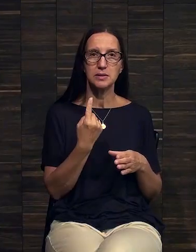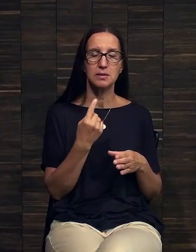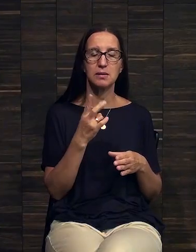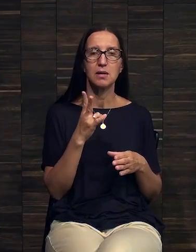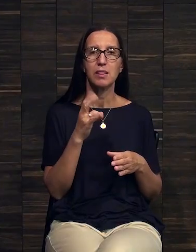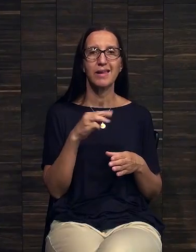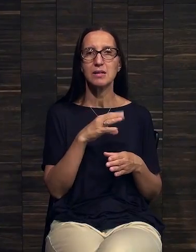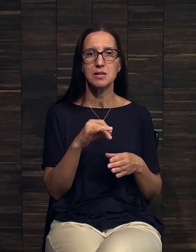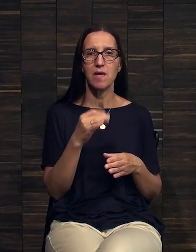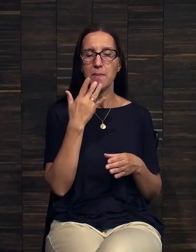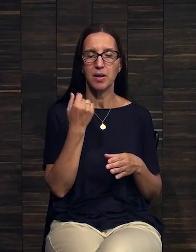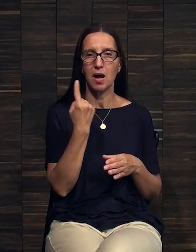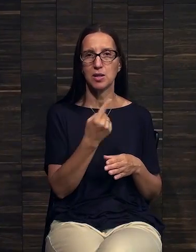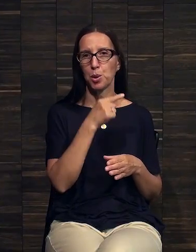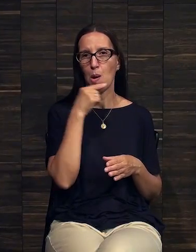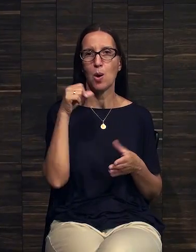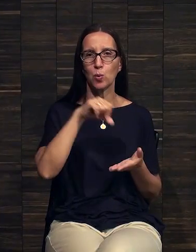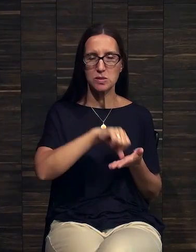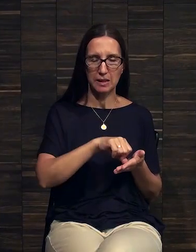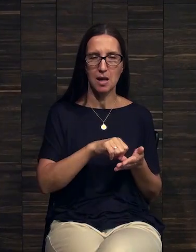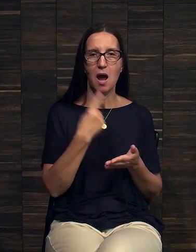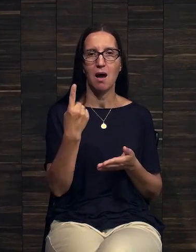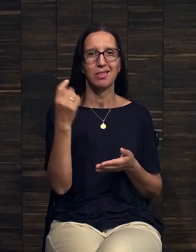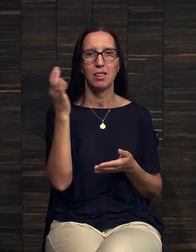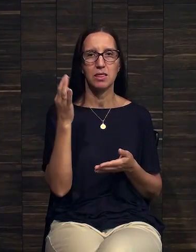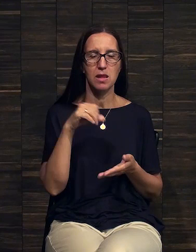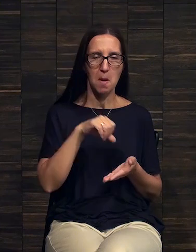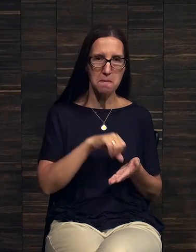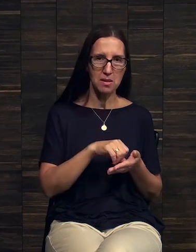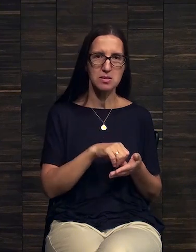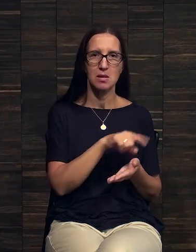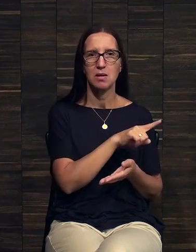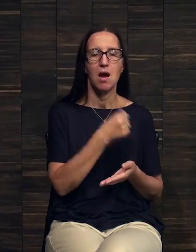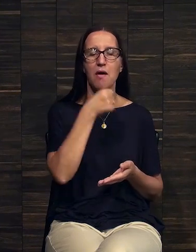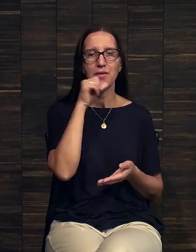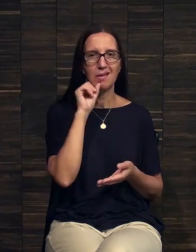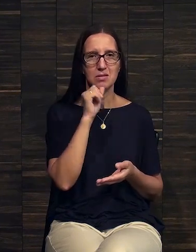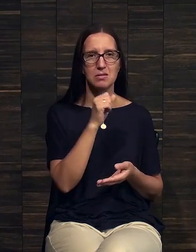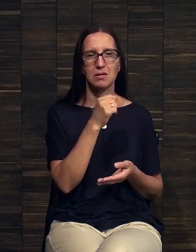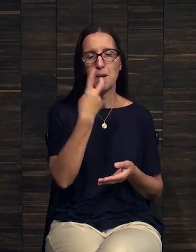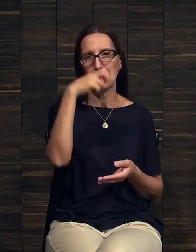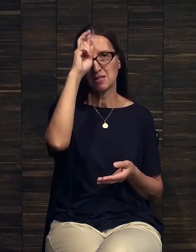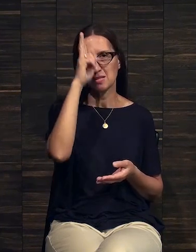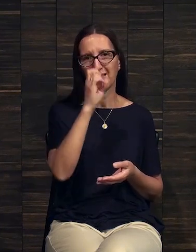and one of Native Americans was on a team, one Russian, a German, a Canadian,